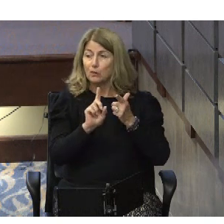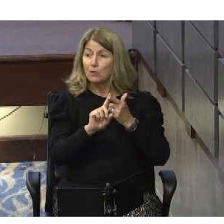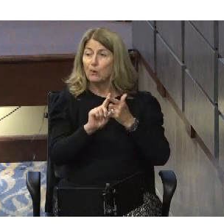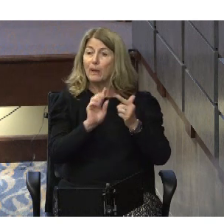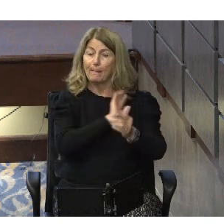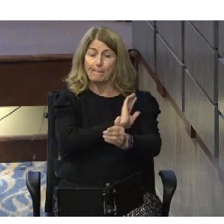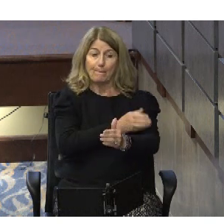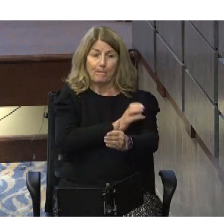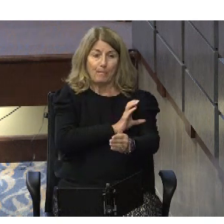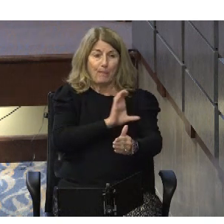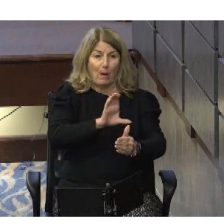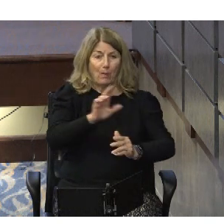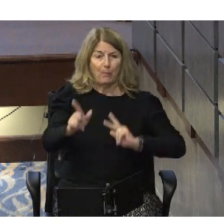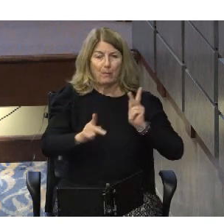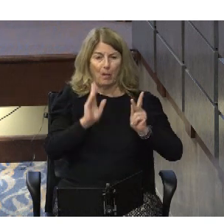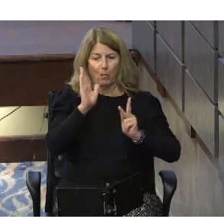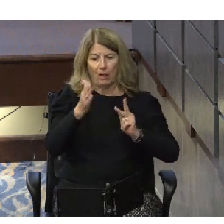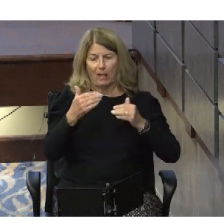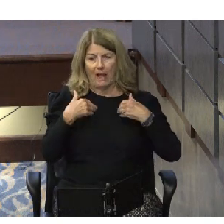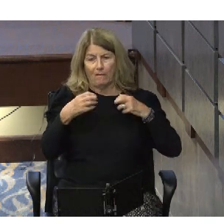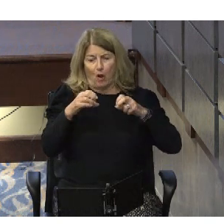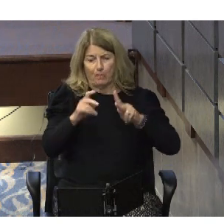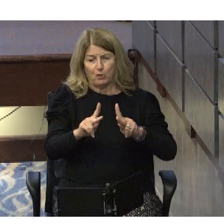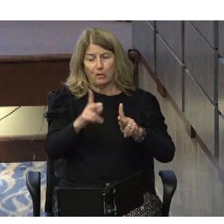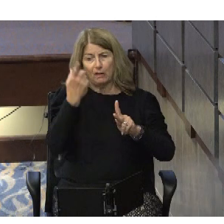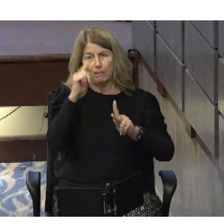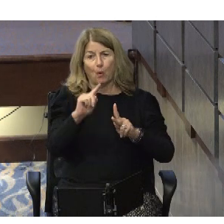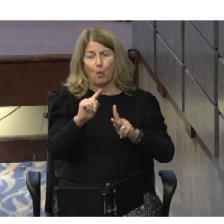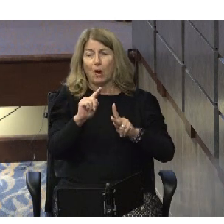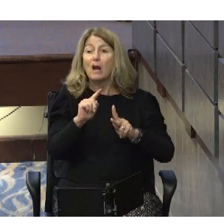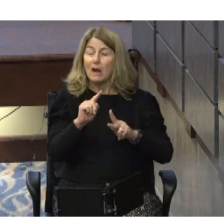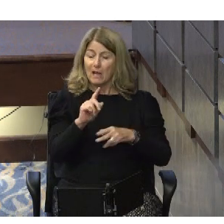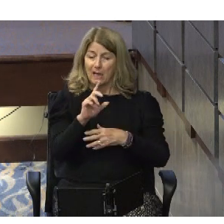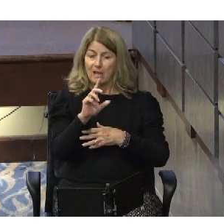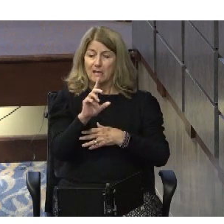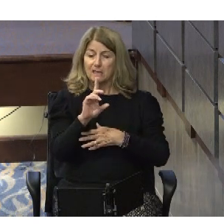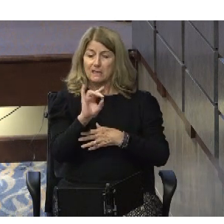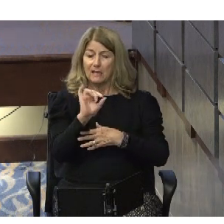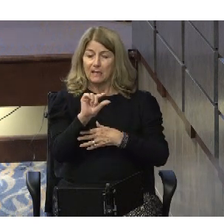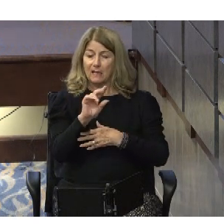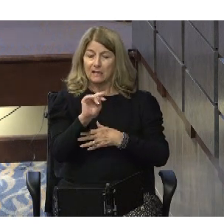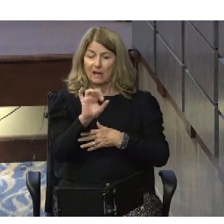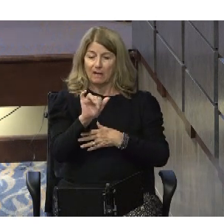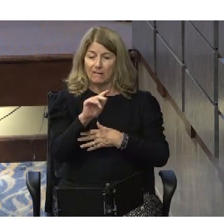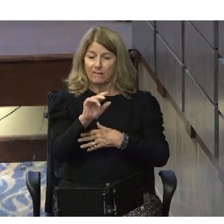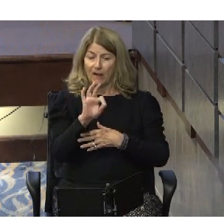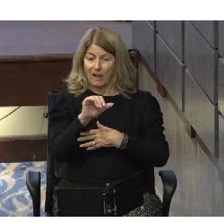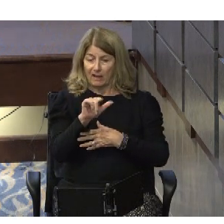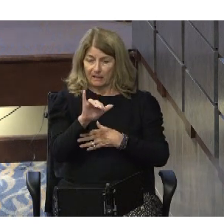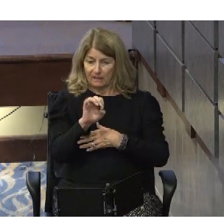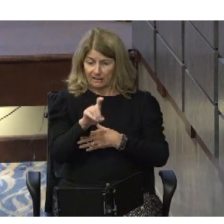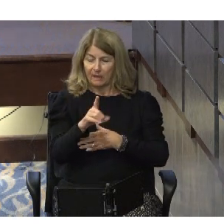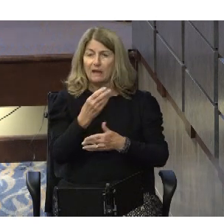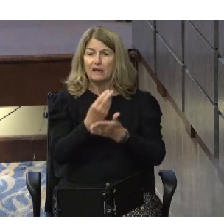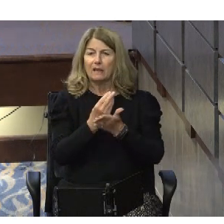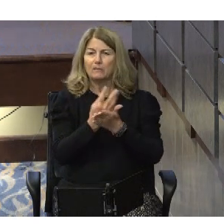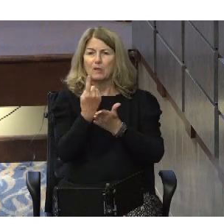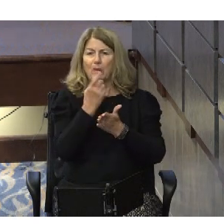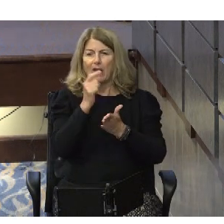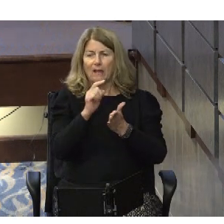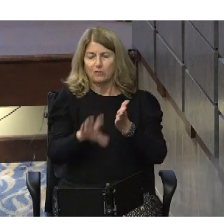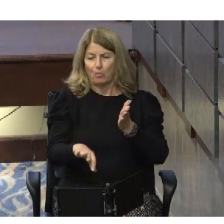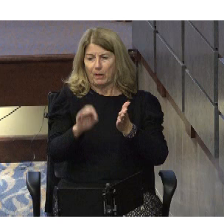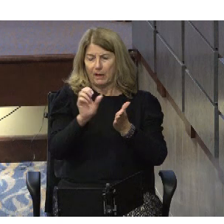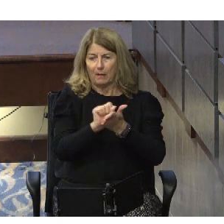opportunities for what we call dignified income. Somebody's got to mow the yard, somebody's got to pick up trash or cigarette butts. I think it does